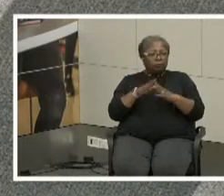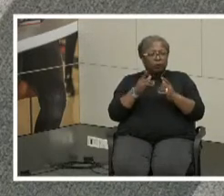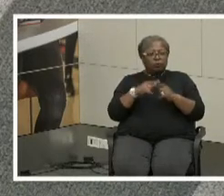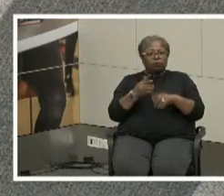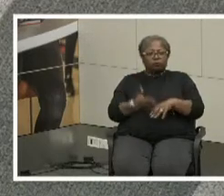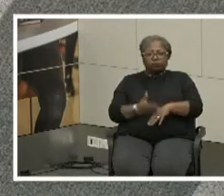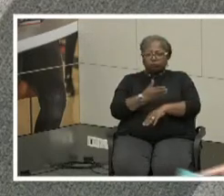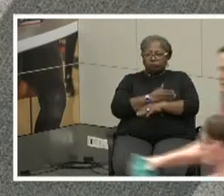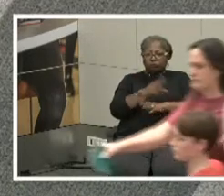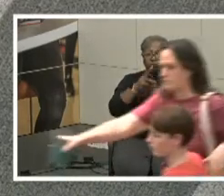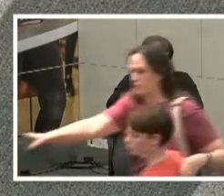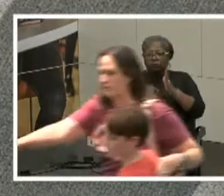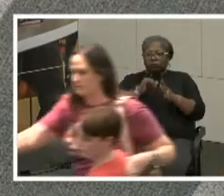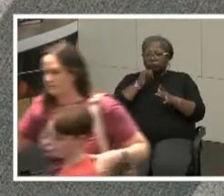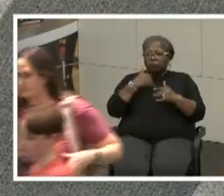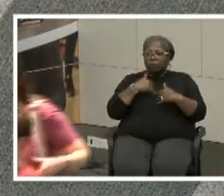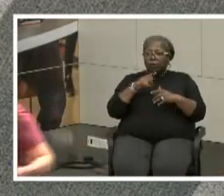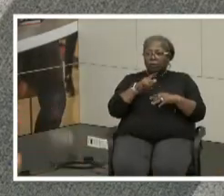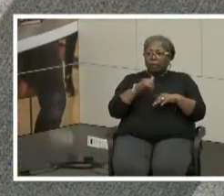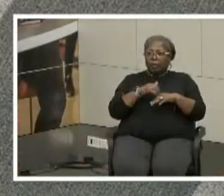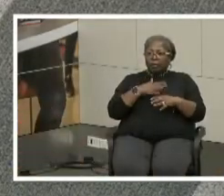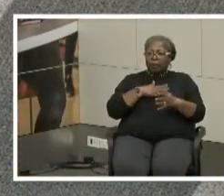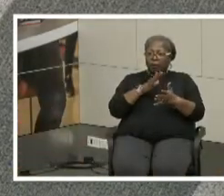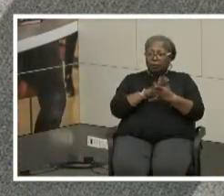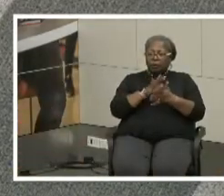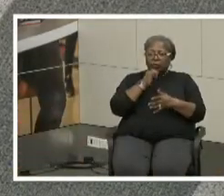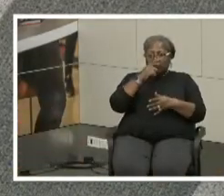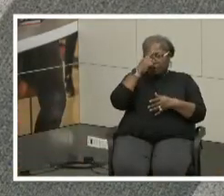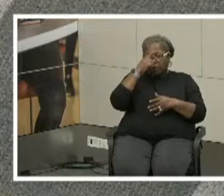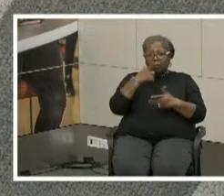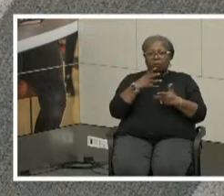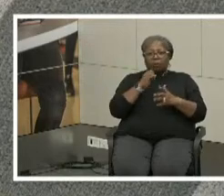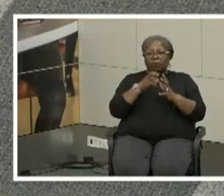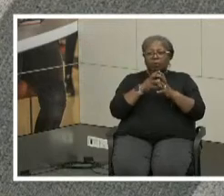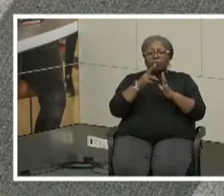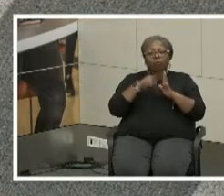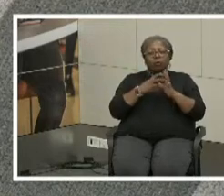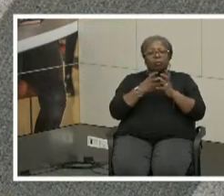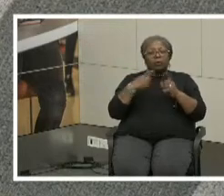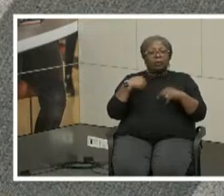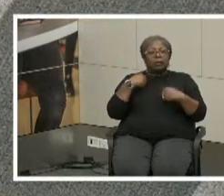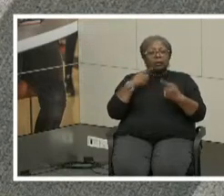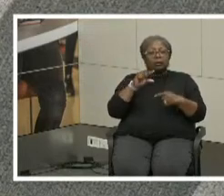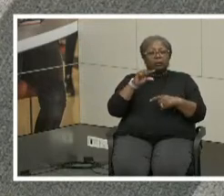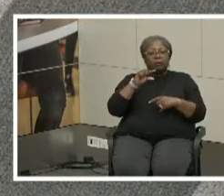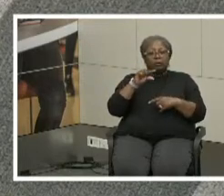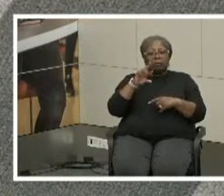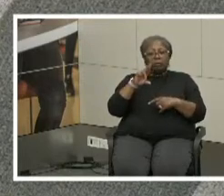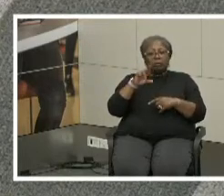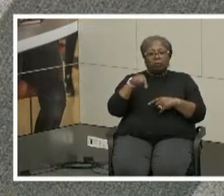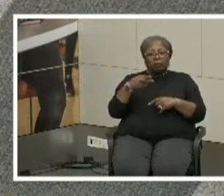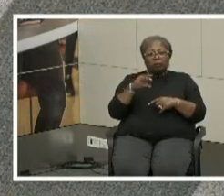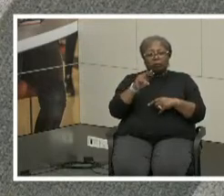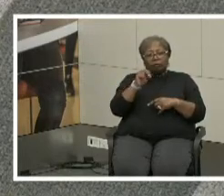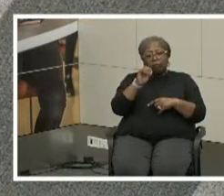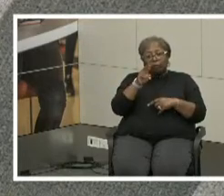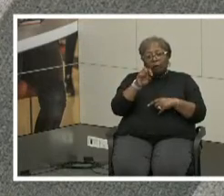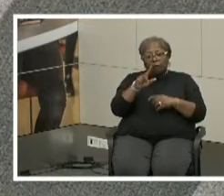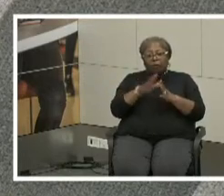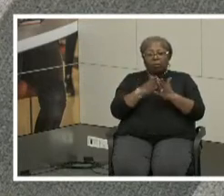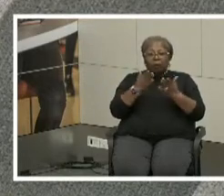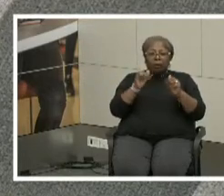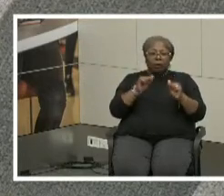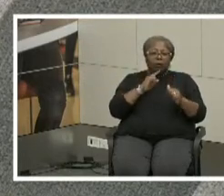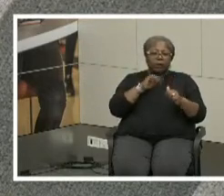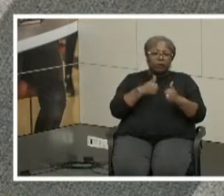reading strengths if I didn't have a library at my school I don't think I would want to read as much since graphic since novels books can be a